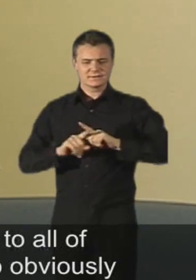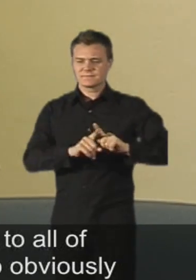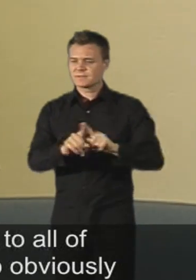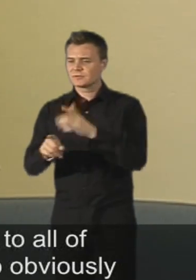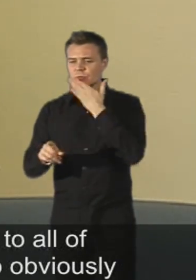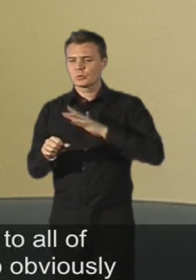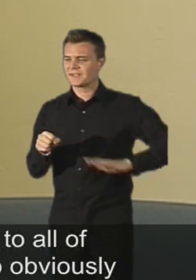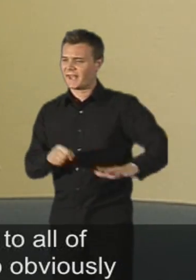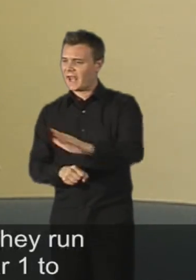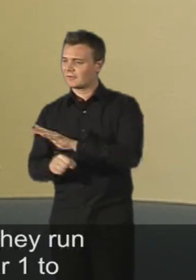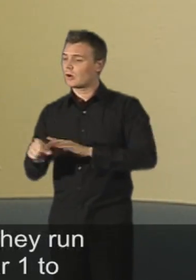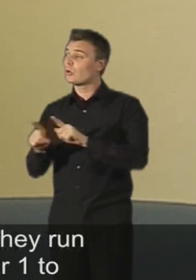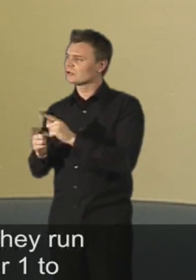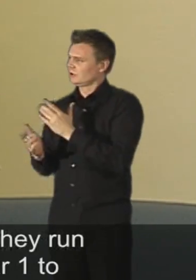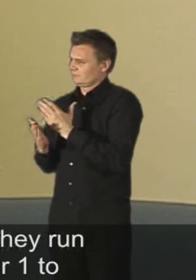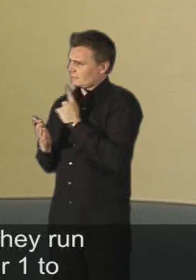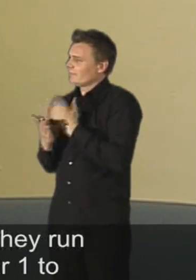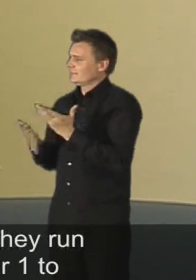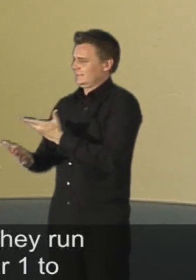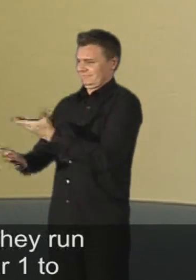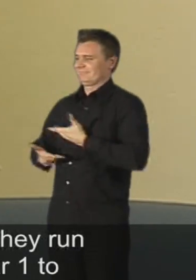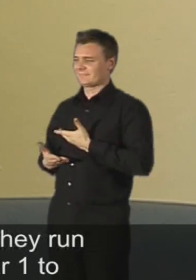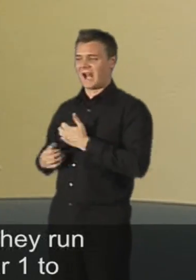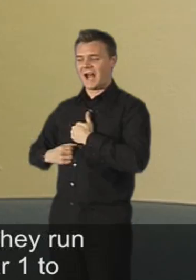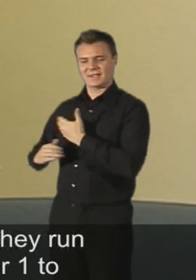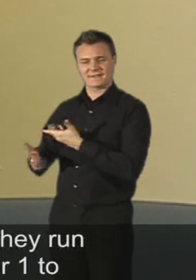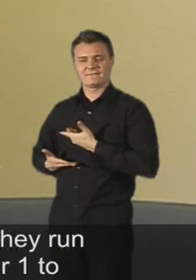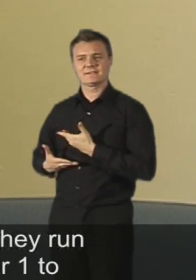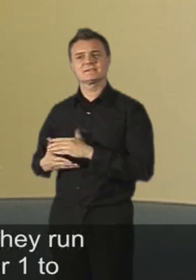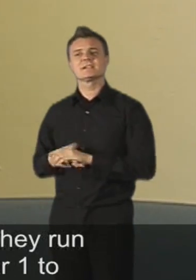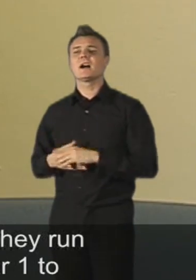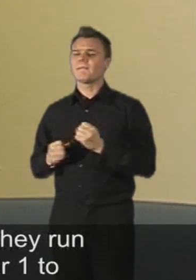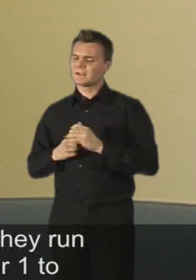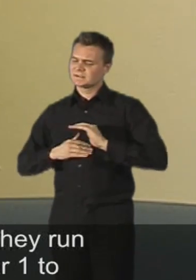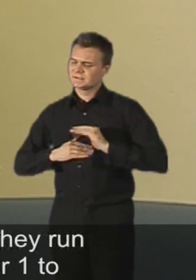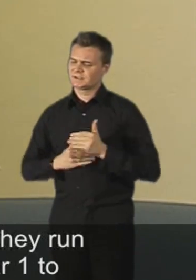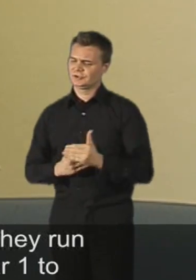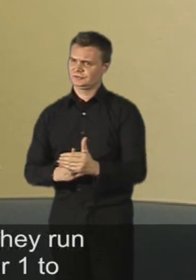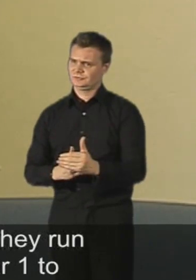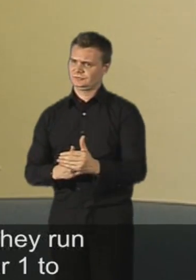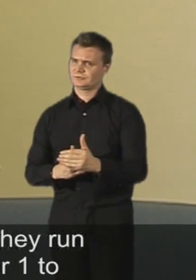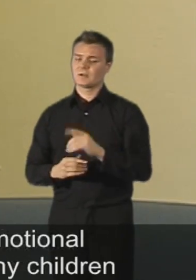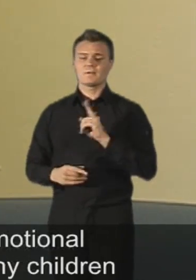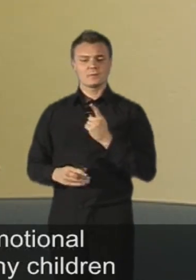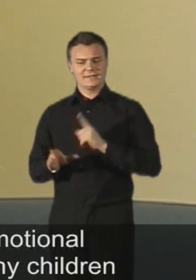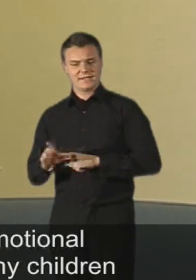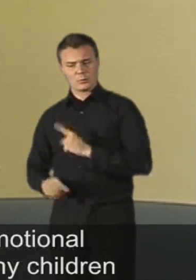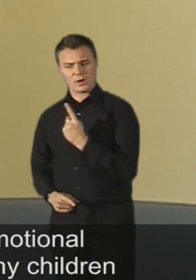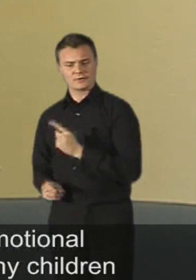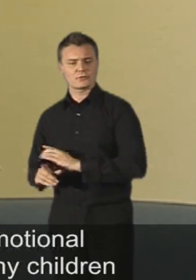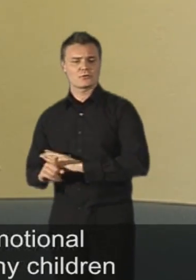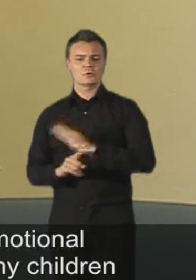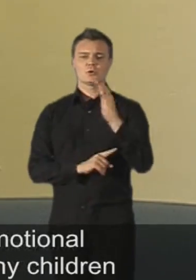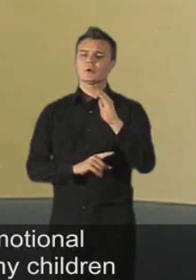but they also obviously provide a service for ourselves and they run sessional work for children from year one to year six